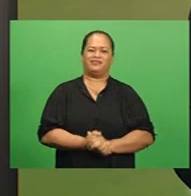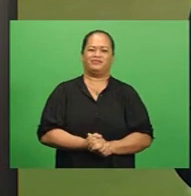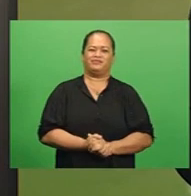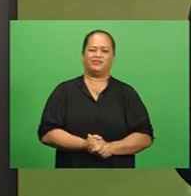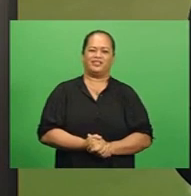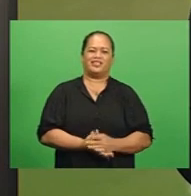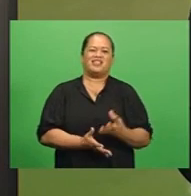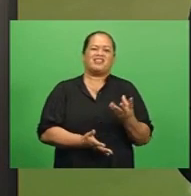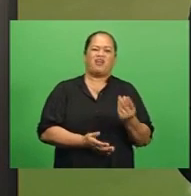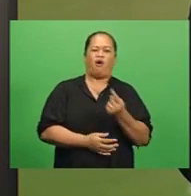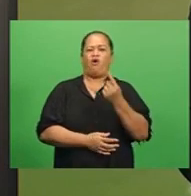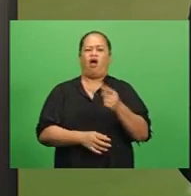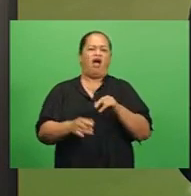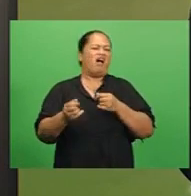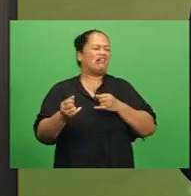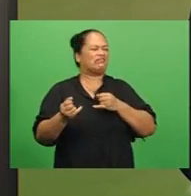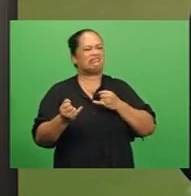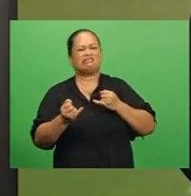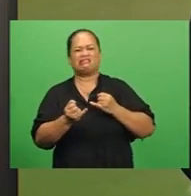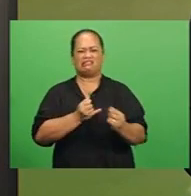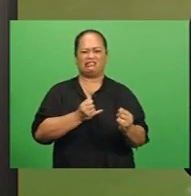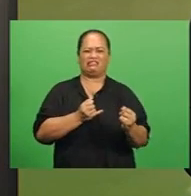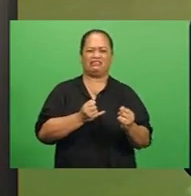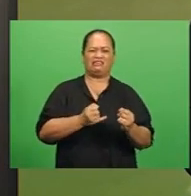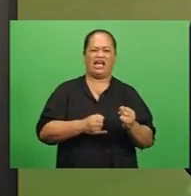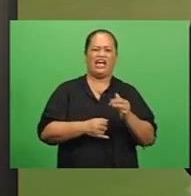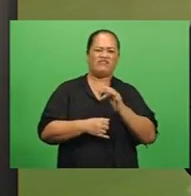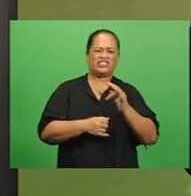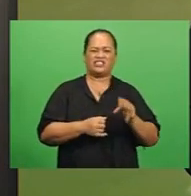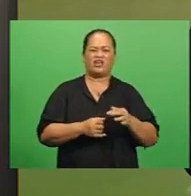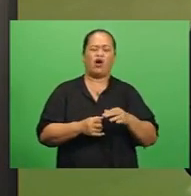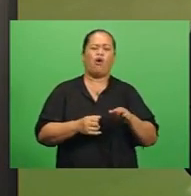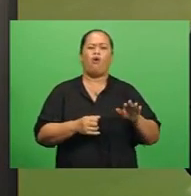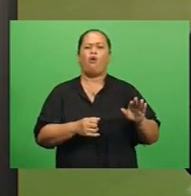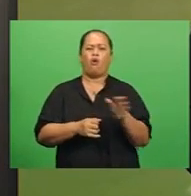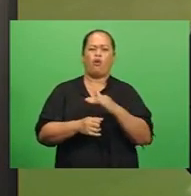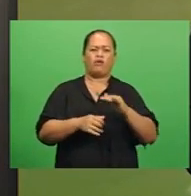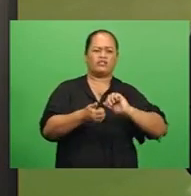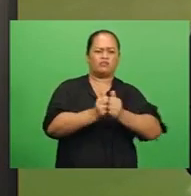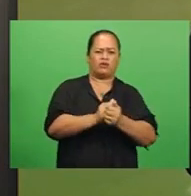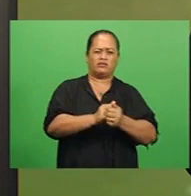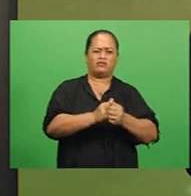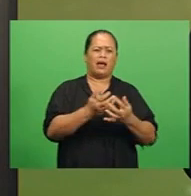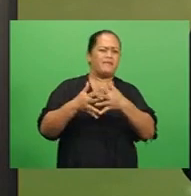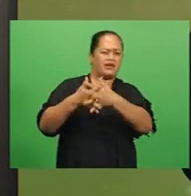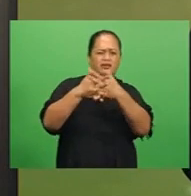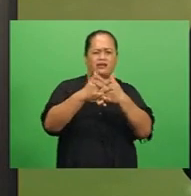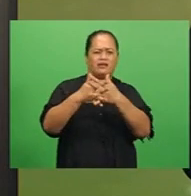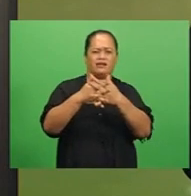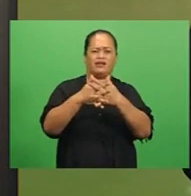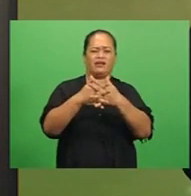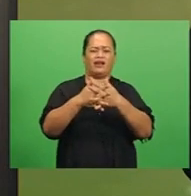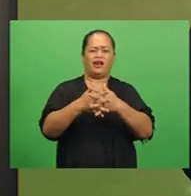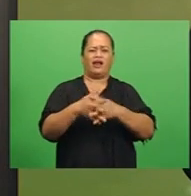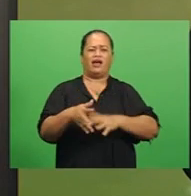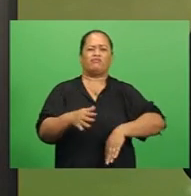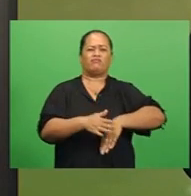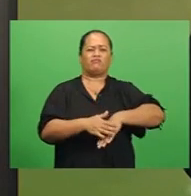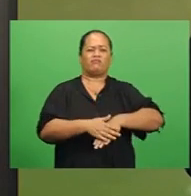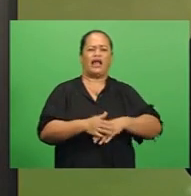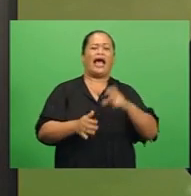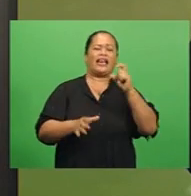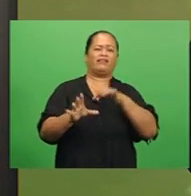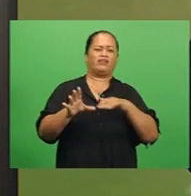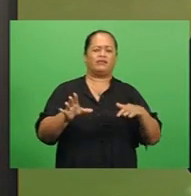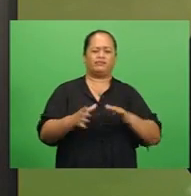They're one of the worst franchises in all of sport, American football's Cleveland Browns. But for the first time